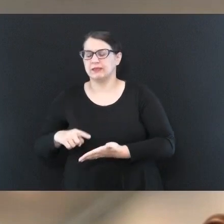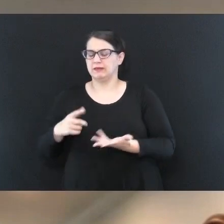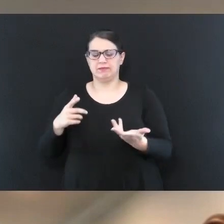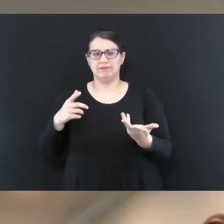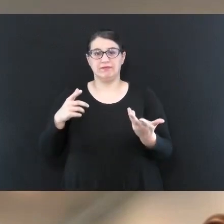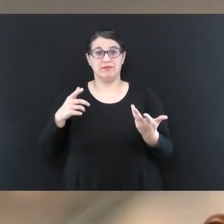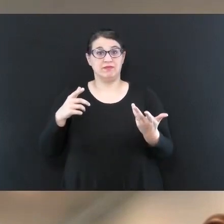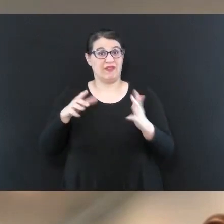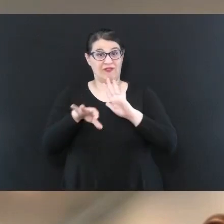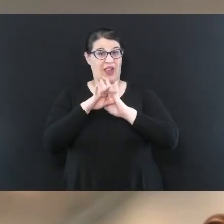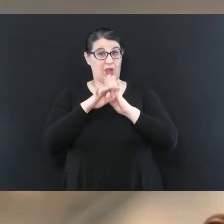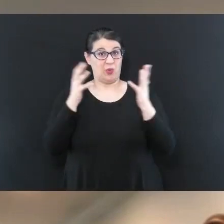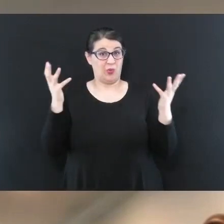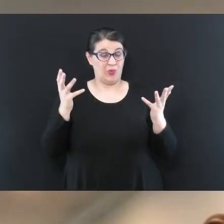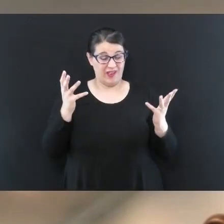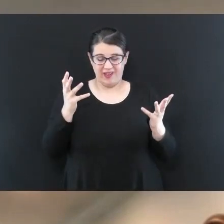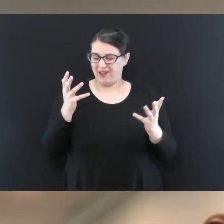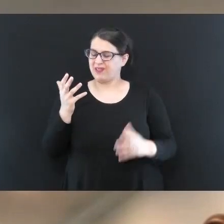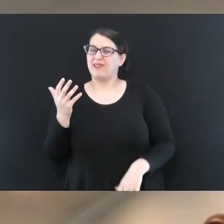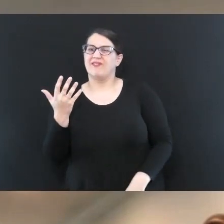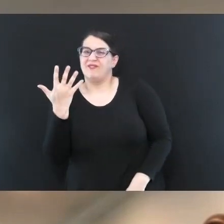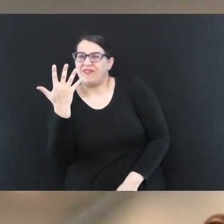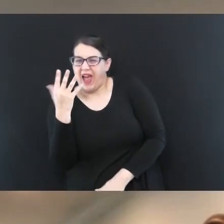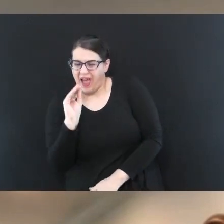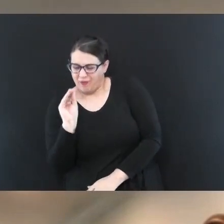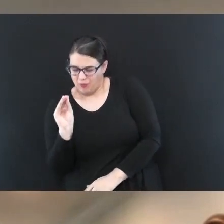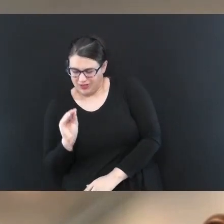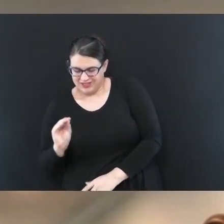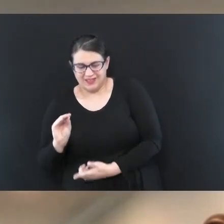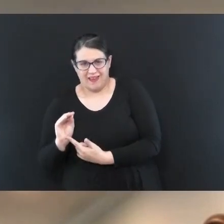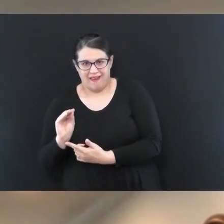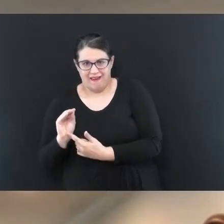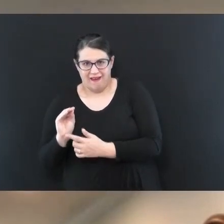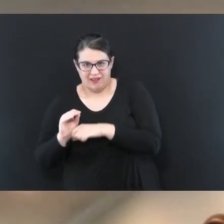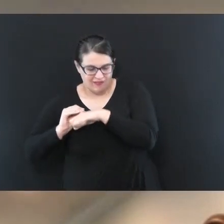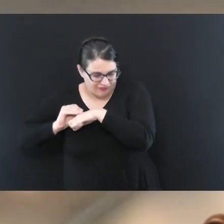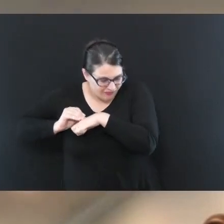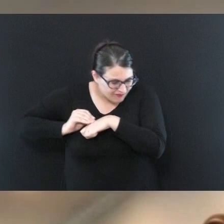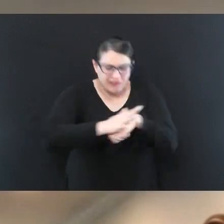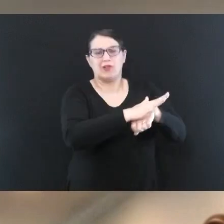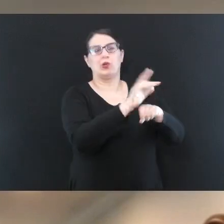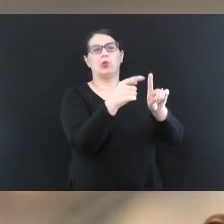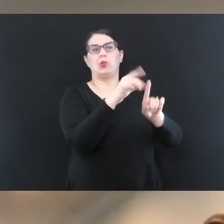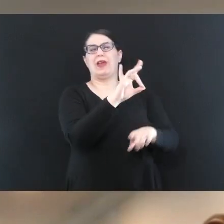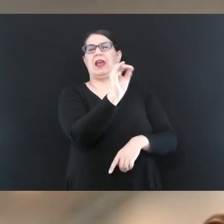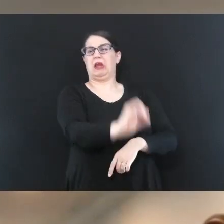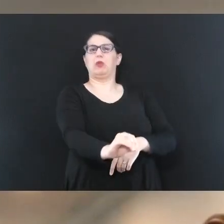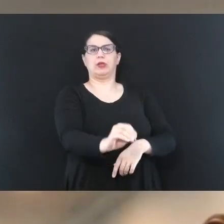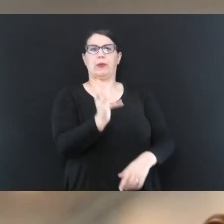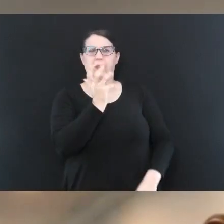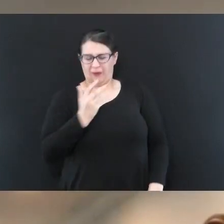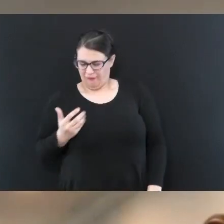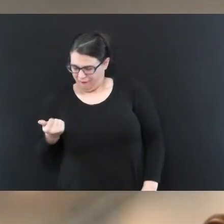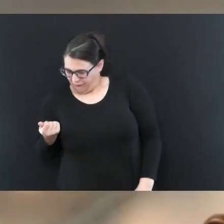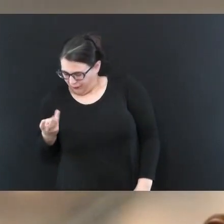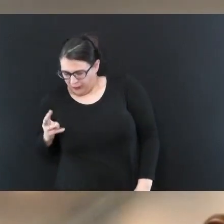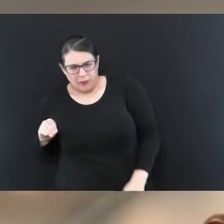people there infected 80% of others, and 70% of people infected